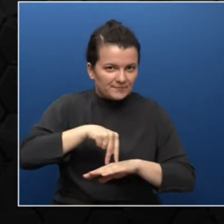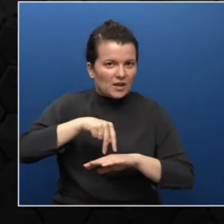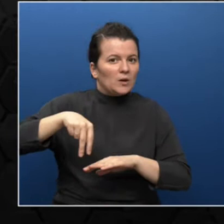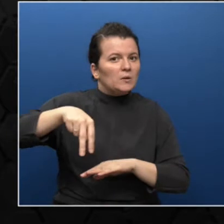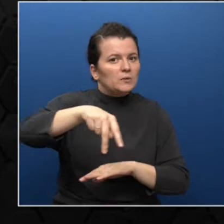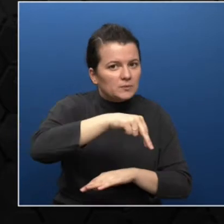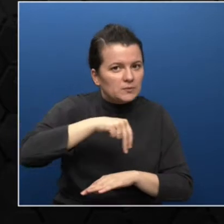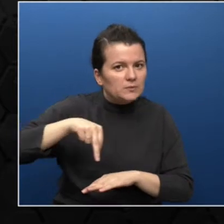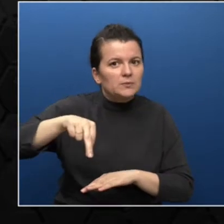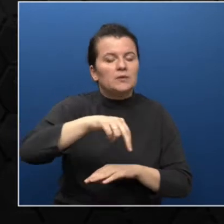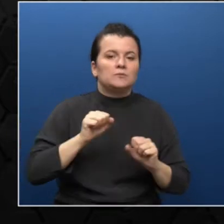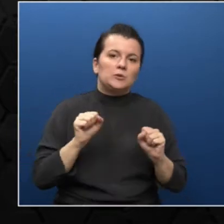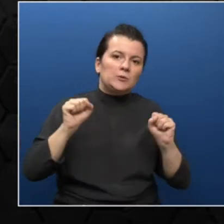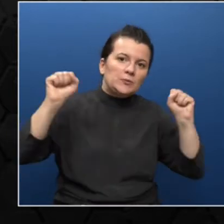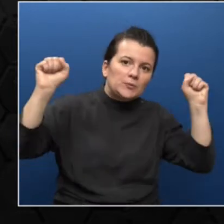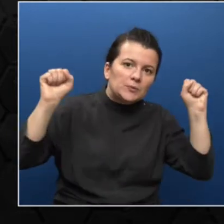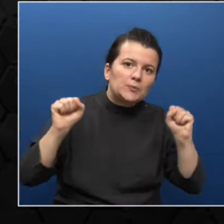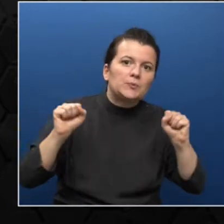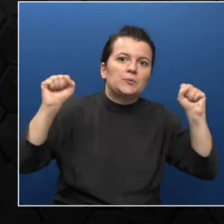now recovering,